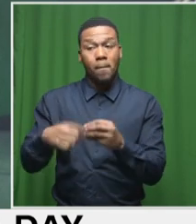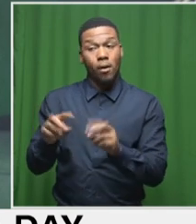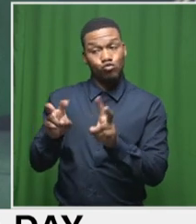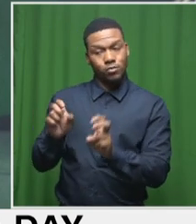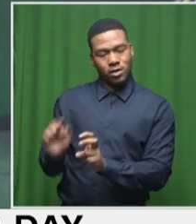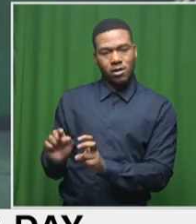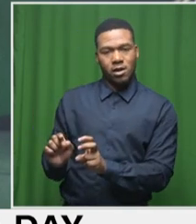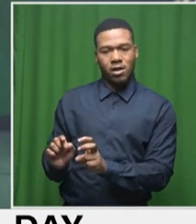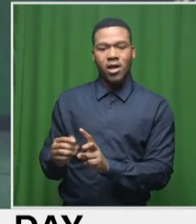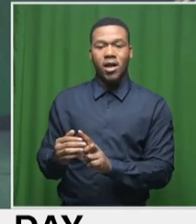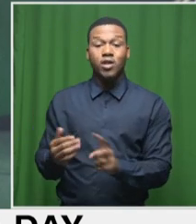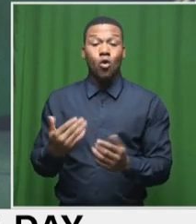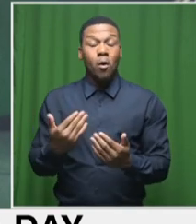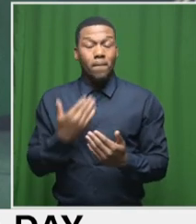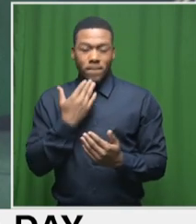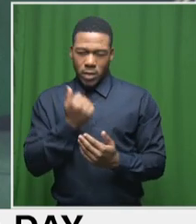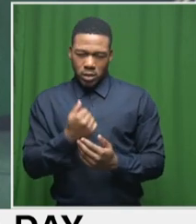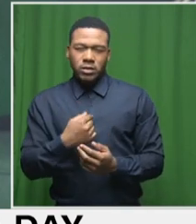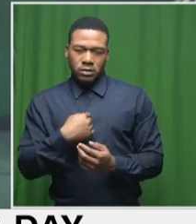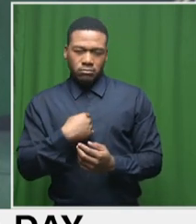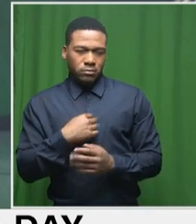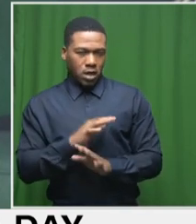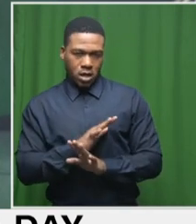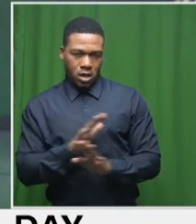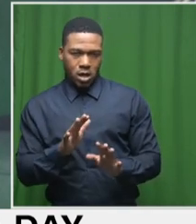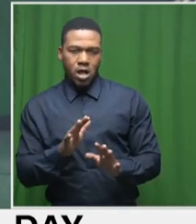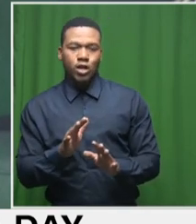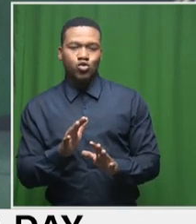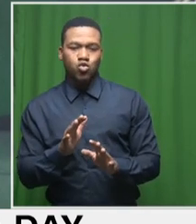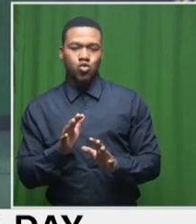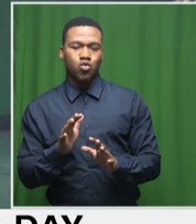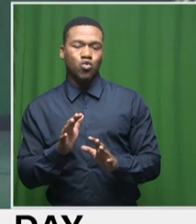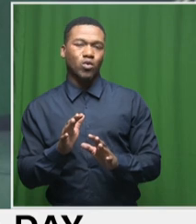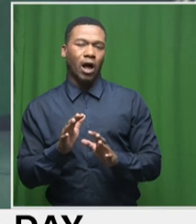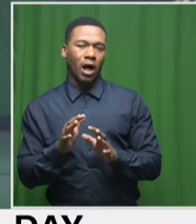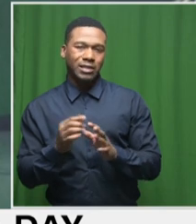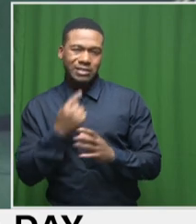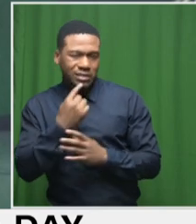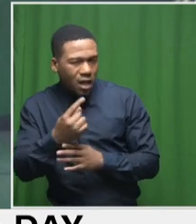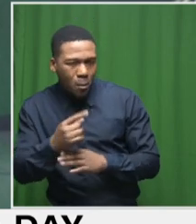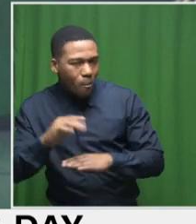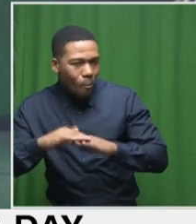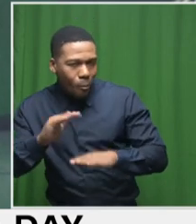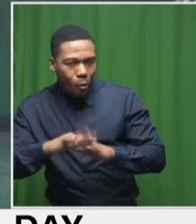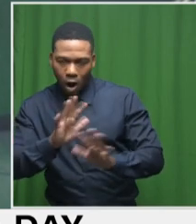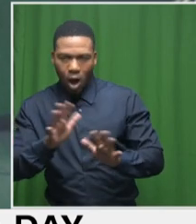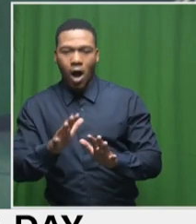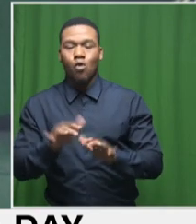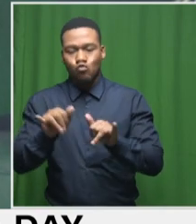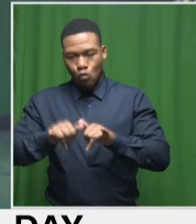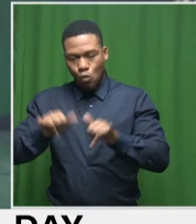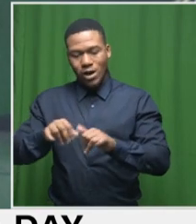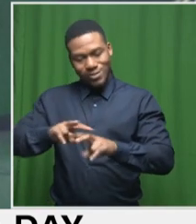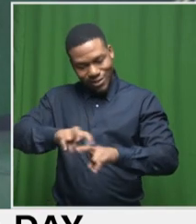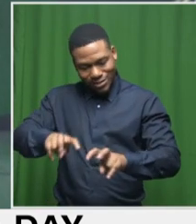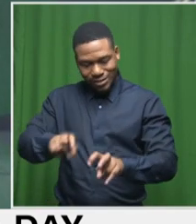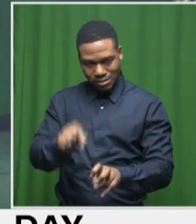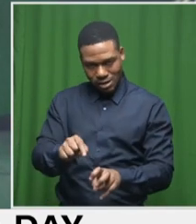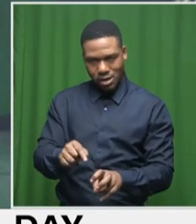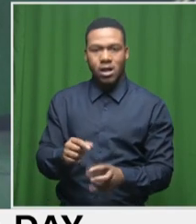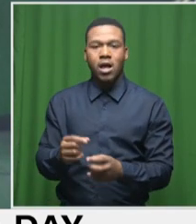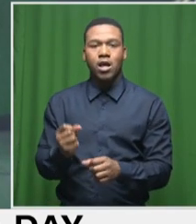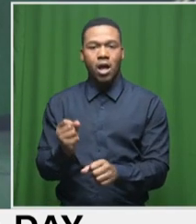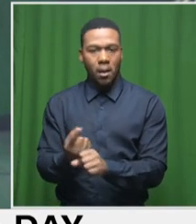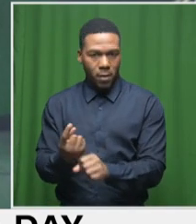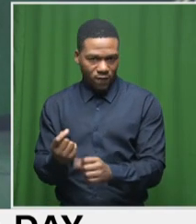cannot be divulged the space where the investigation is going, but we are doing a progress regarding that.